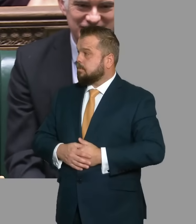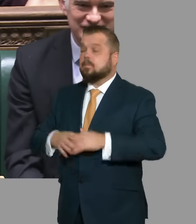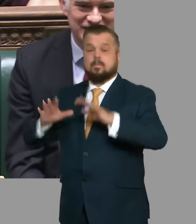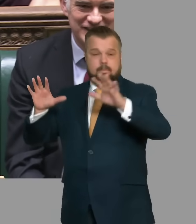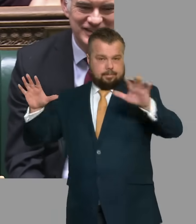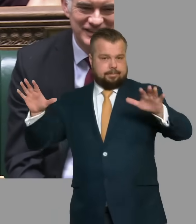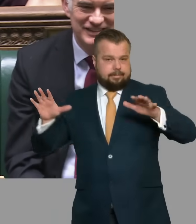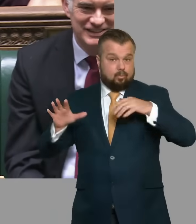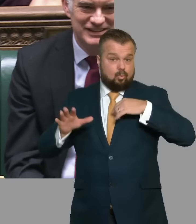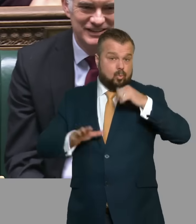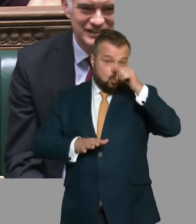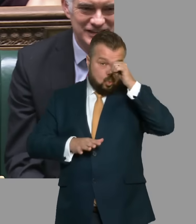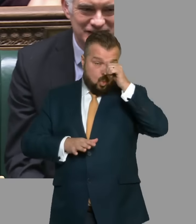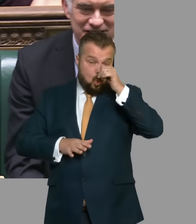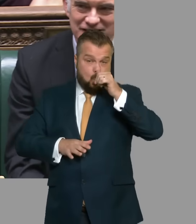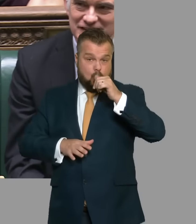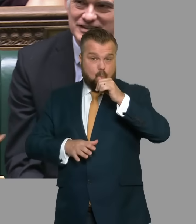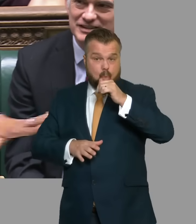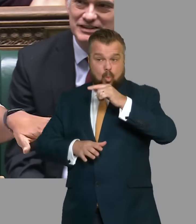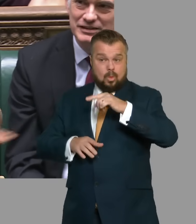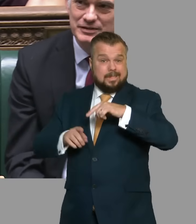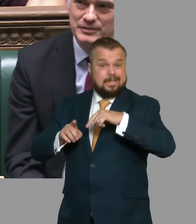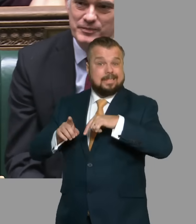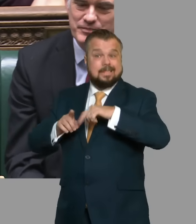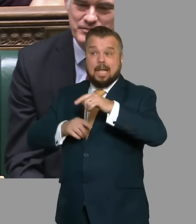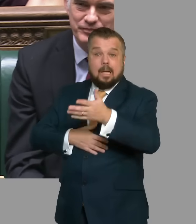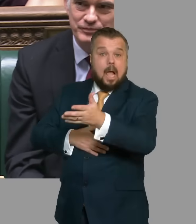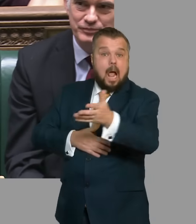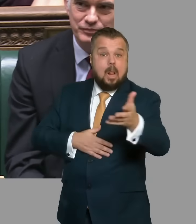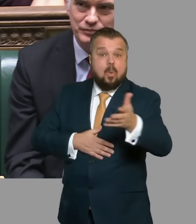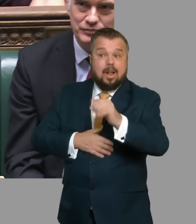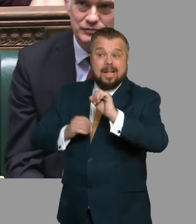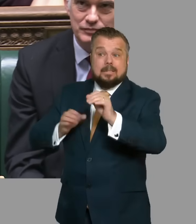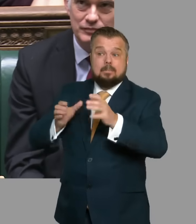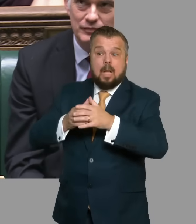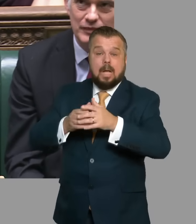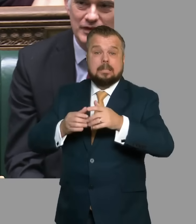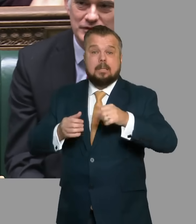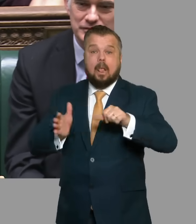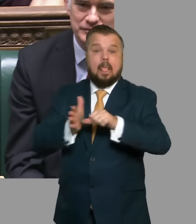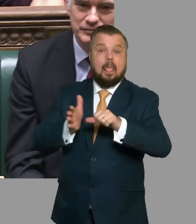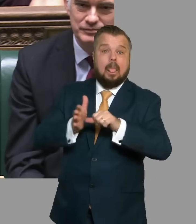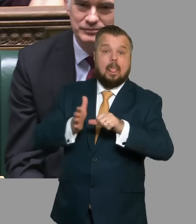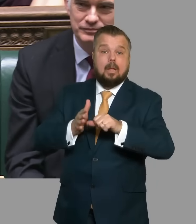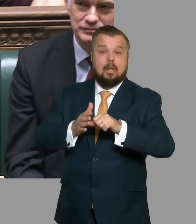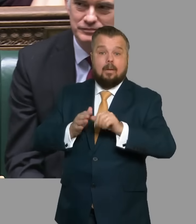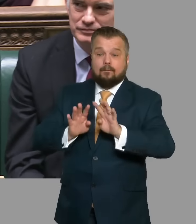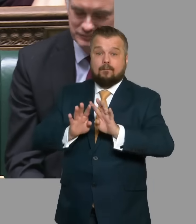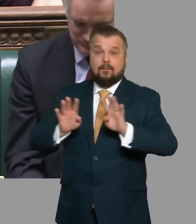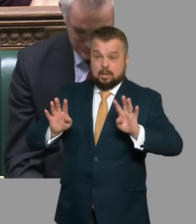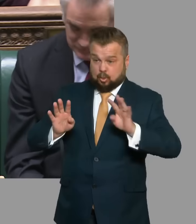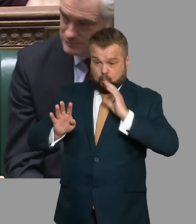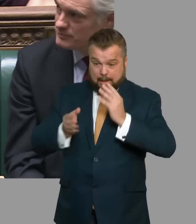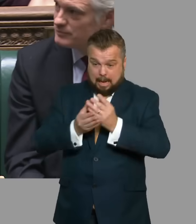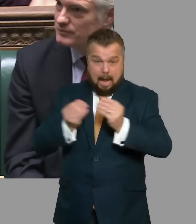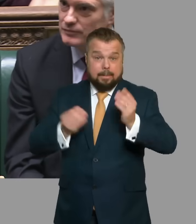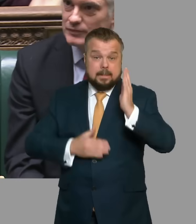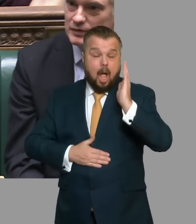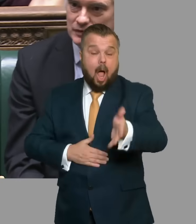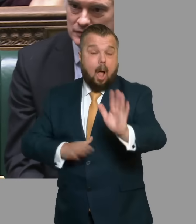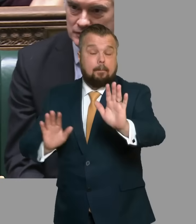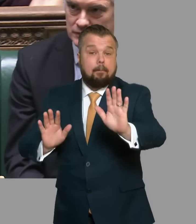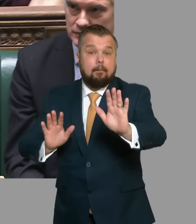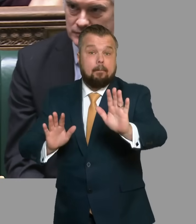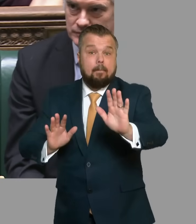these questions I'm asking, these questions, well, jokes aside, these questions are about our